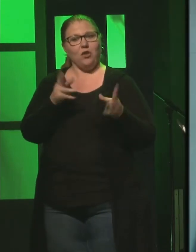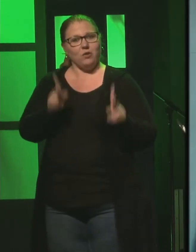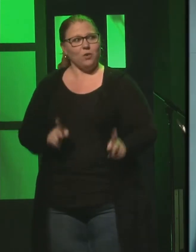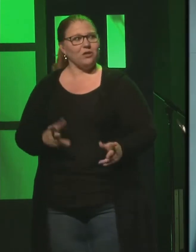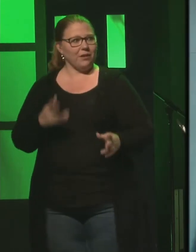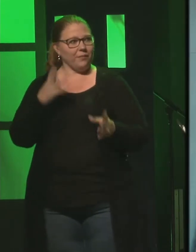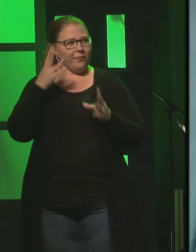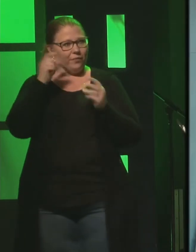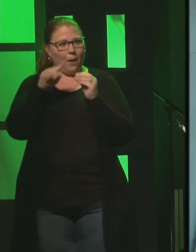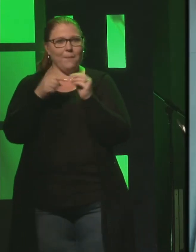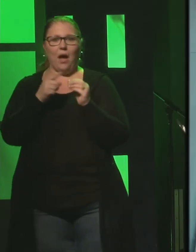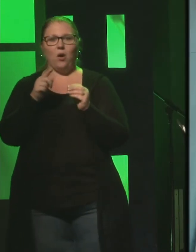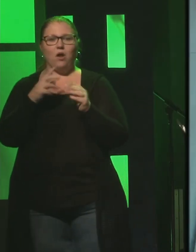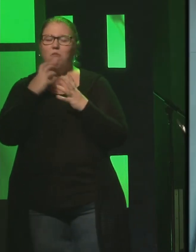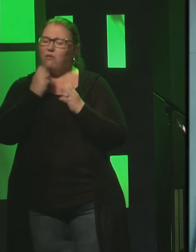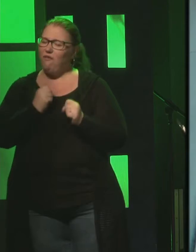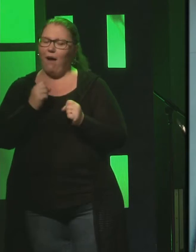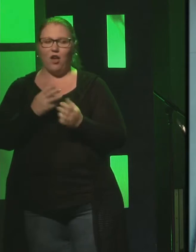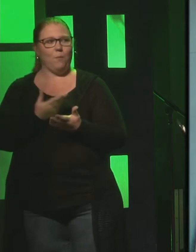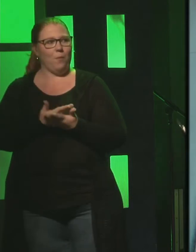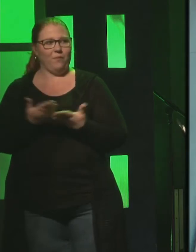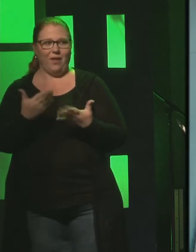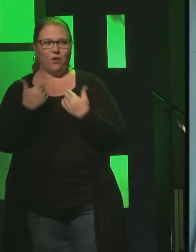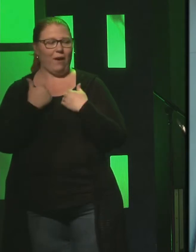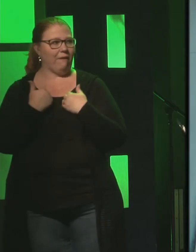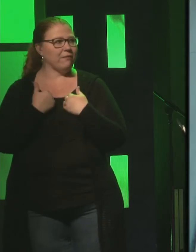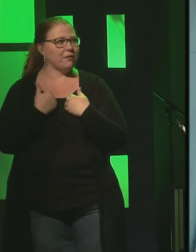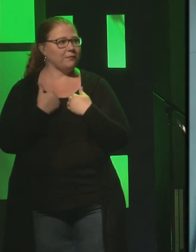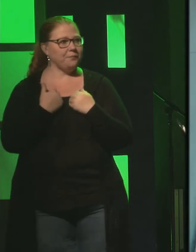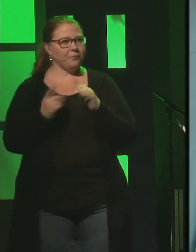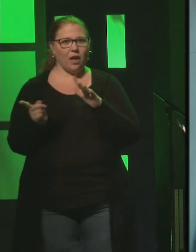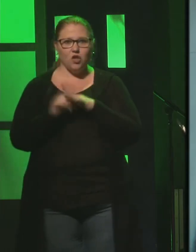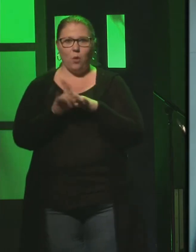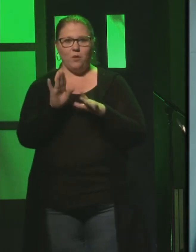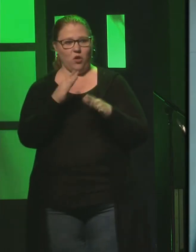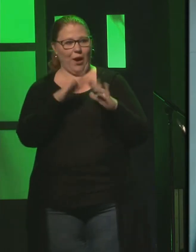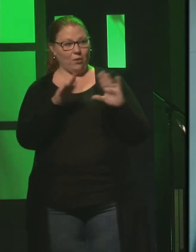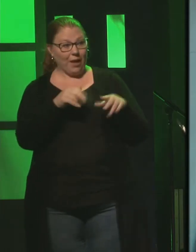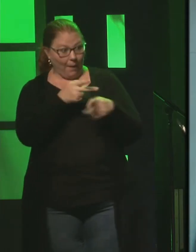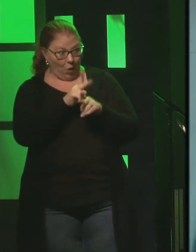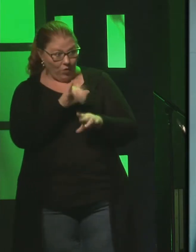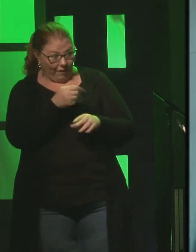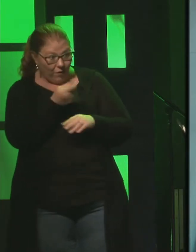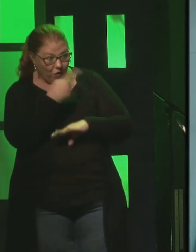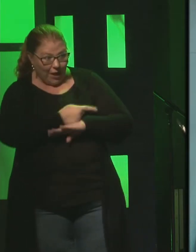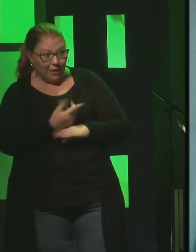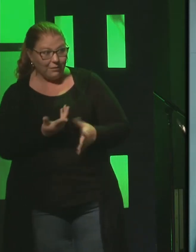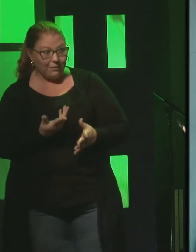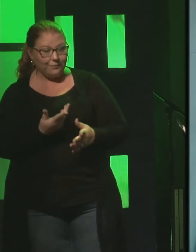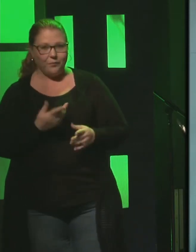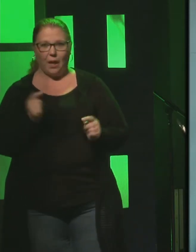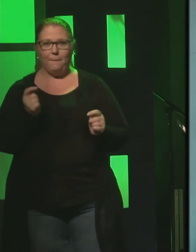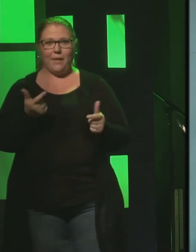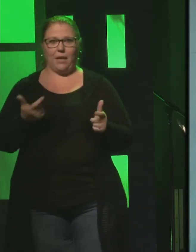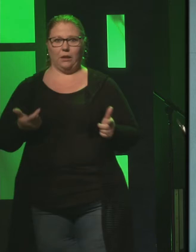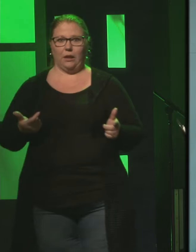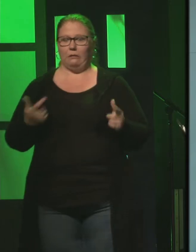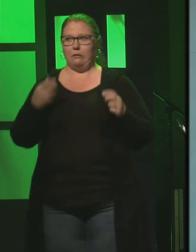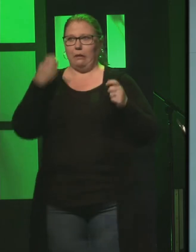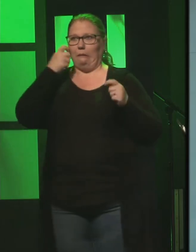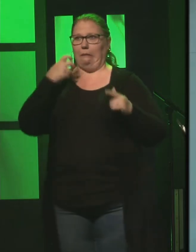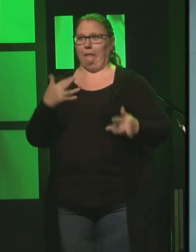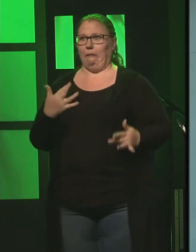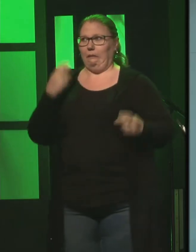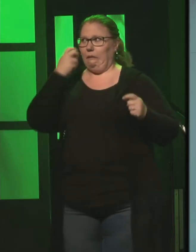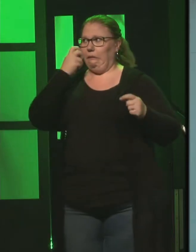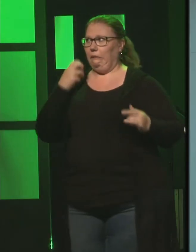of your most valuable possession. I show up at your house today. I say, hey, can I borrow that for a day or two? Like you immediately just cold sweats. I don't know